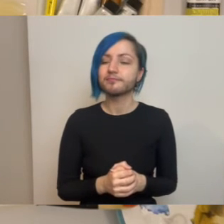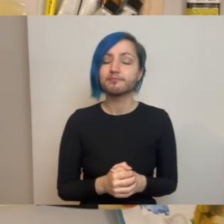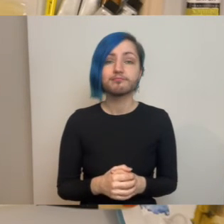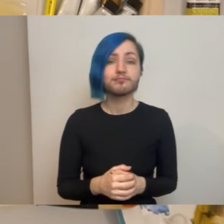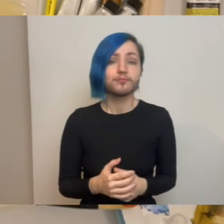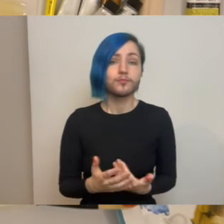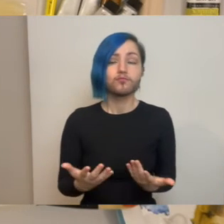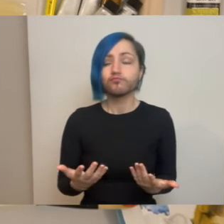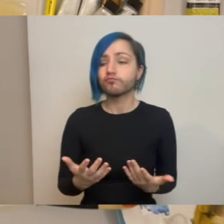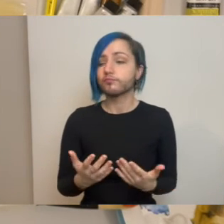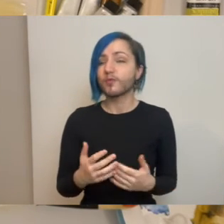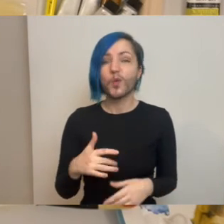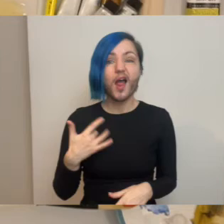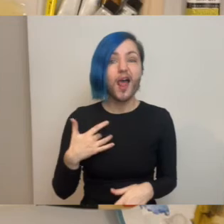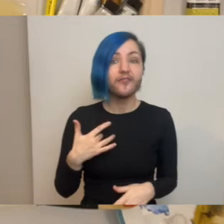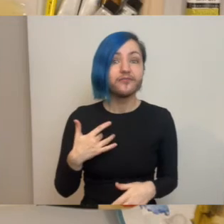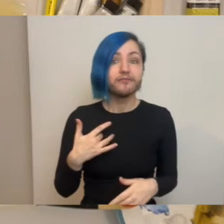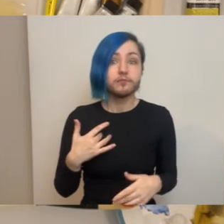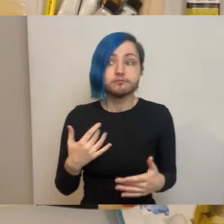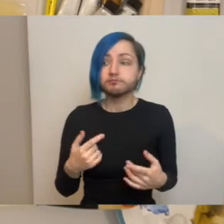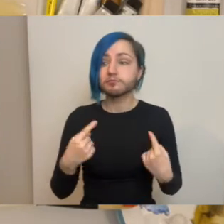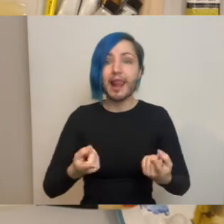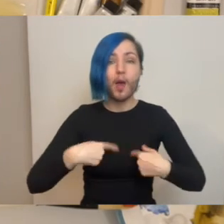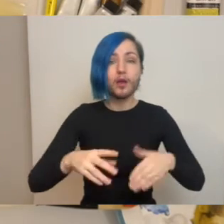we're going to have to go through some shrubs.